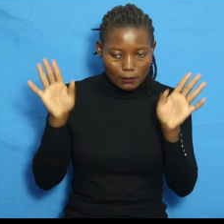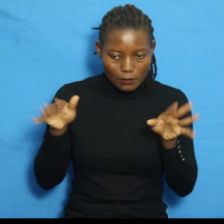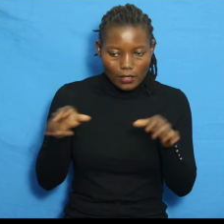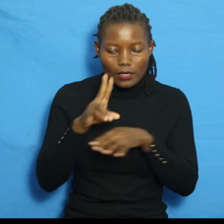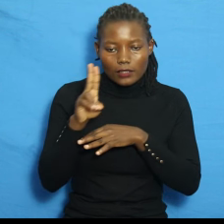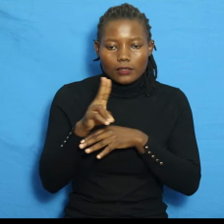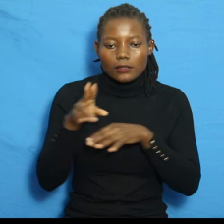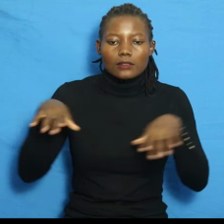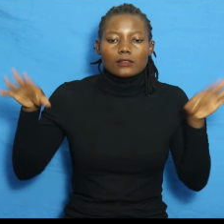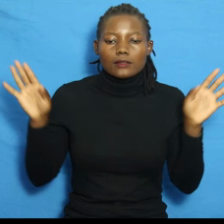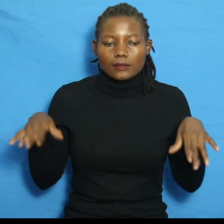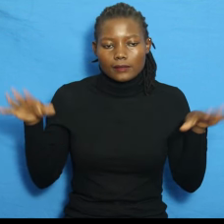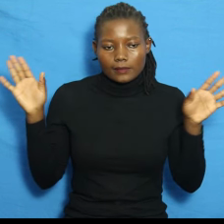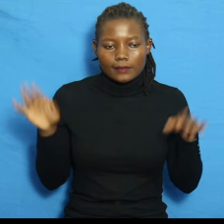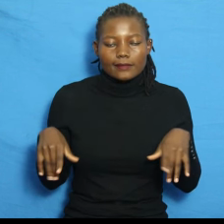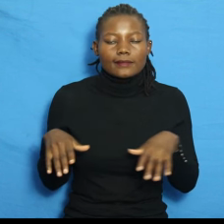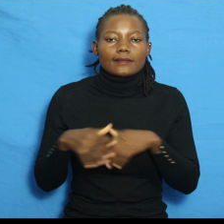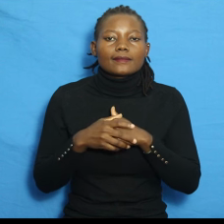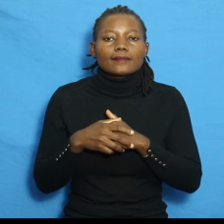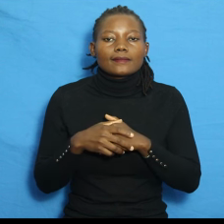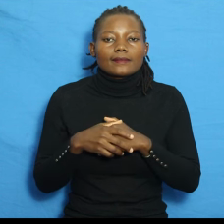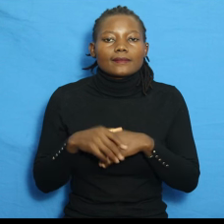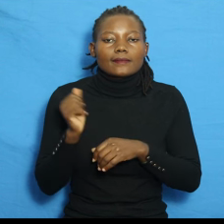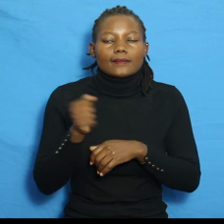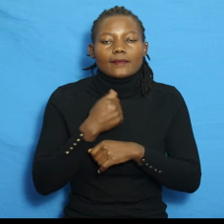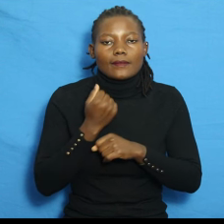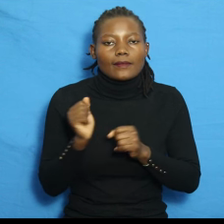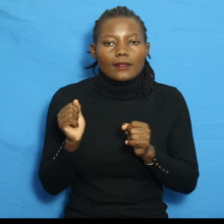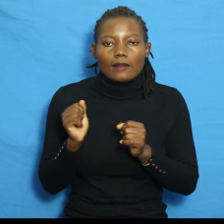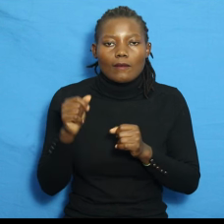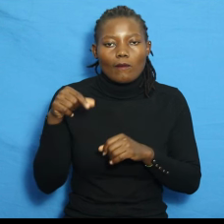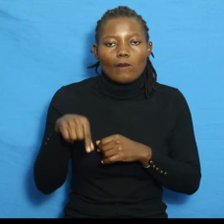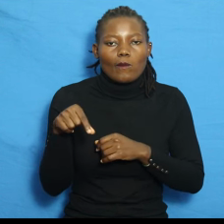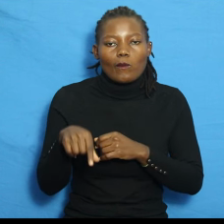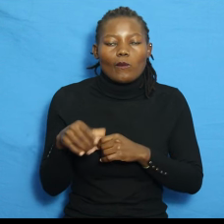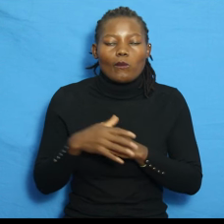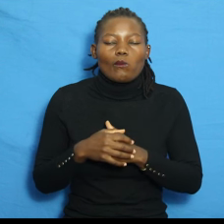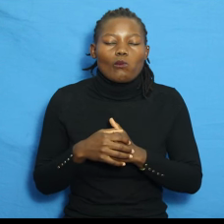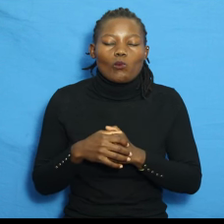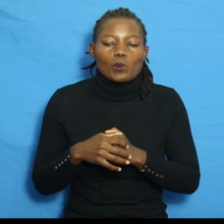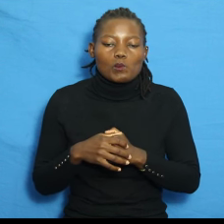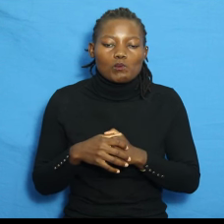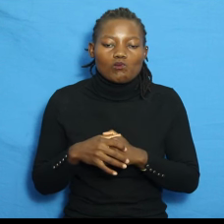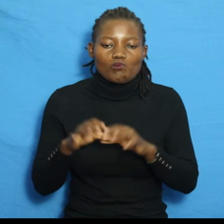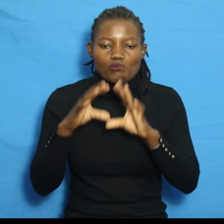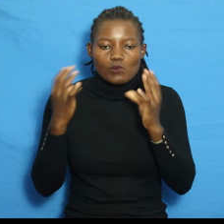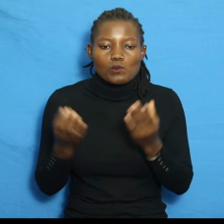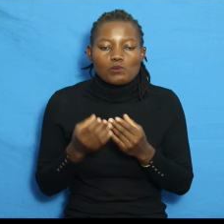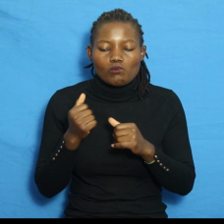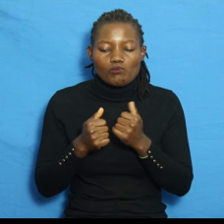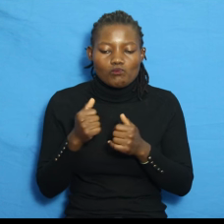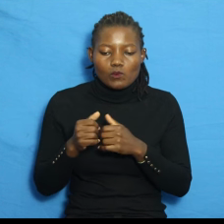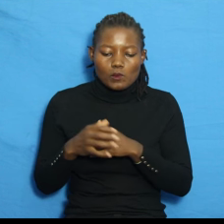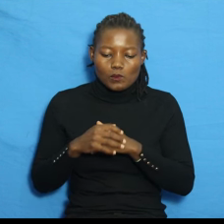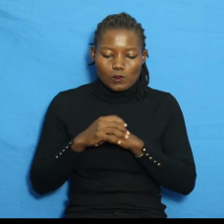engine, and a bird, because it uses its wings to fly, cannot qualify